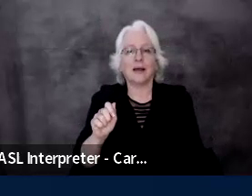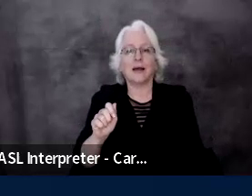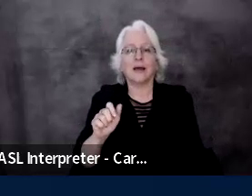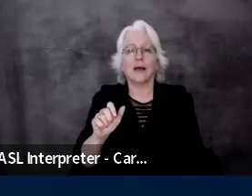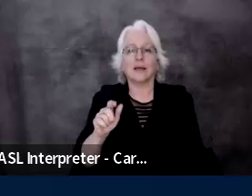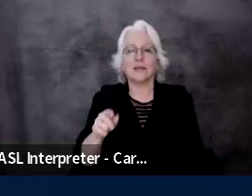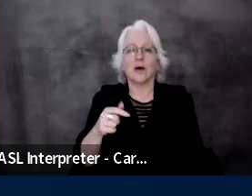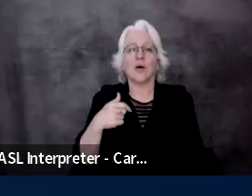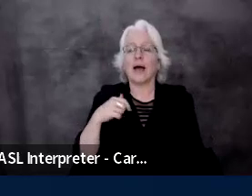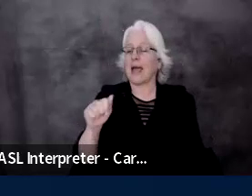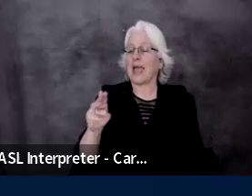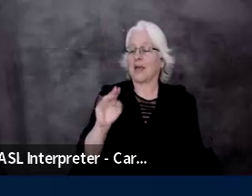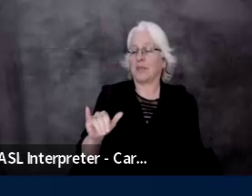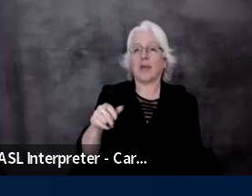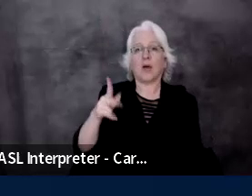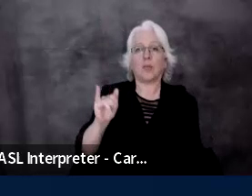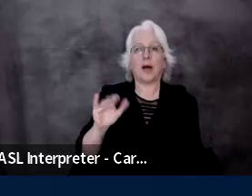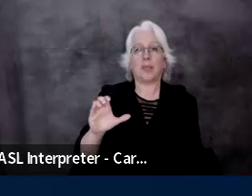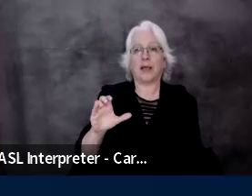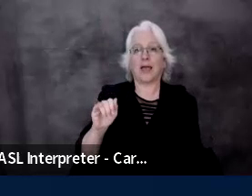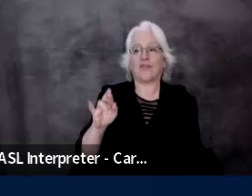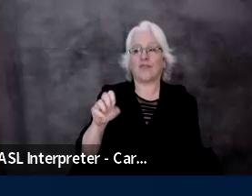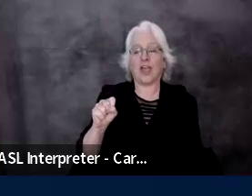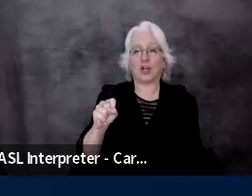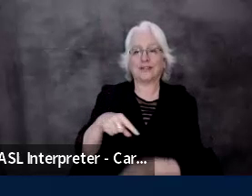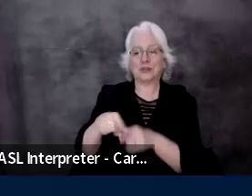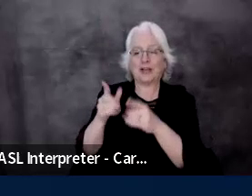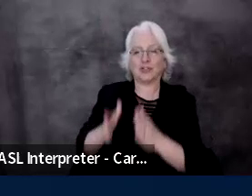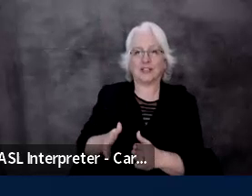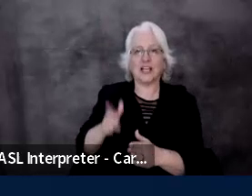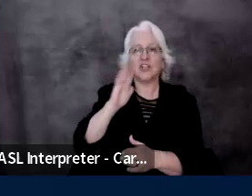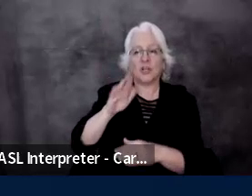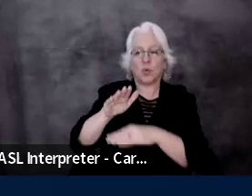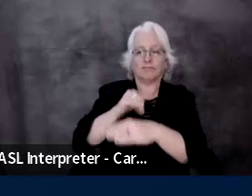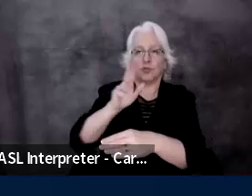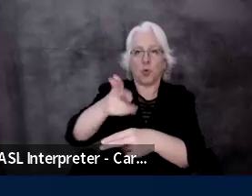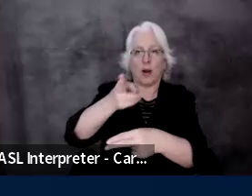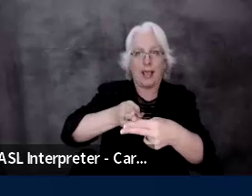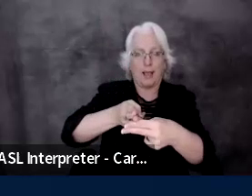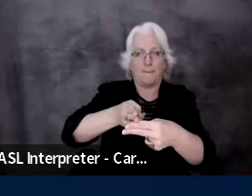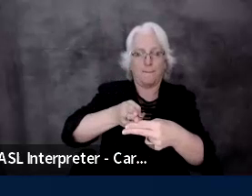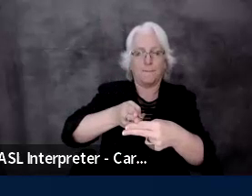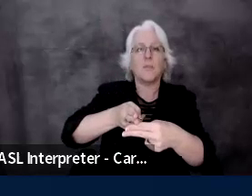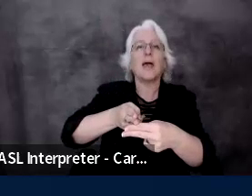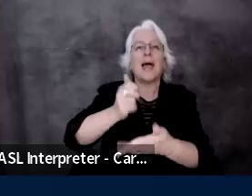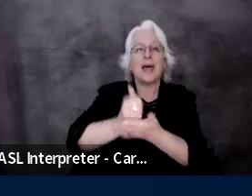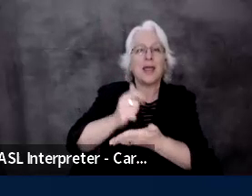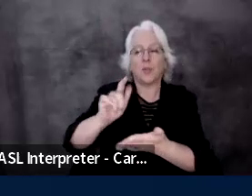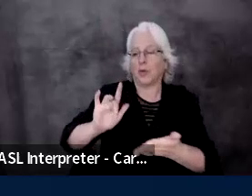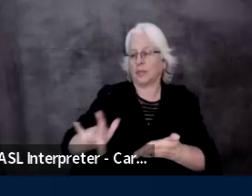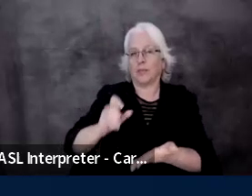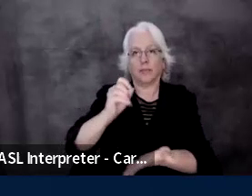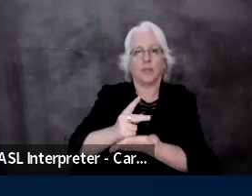Public Affairs Specialist, is going to call on the speakers by name and assist with unmuting as